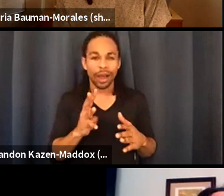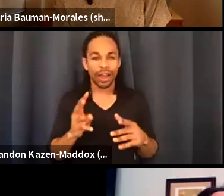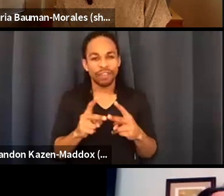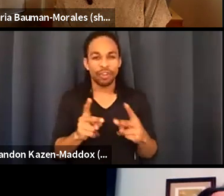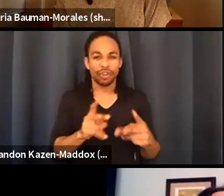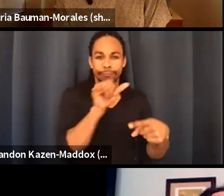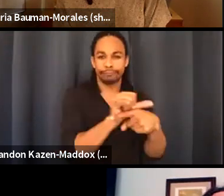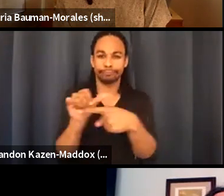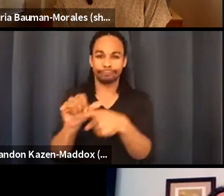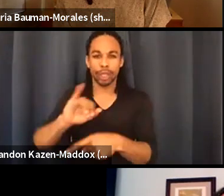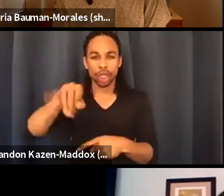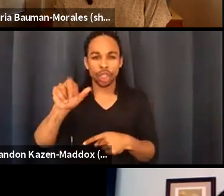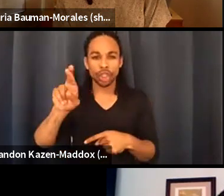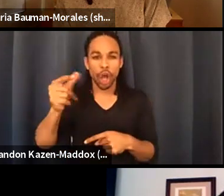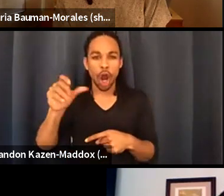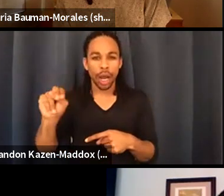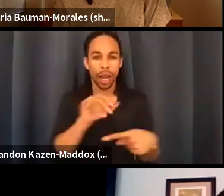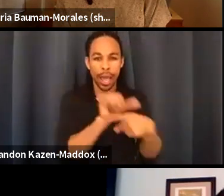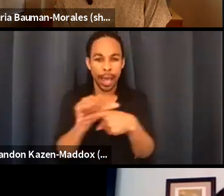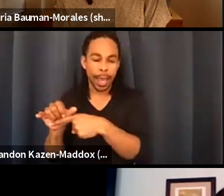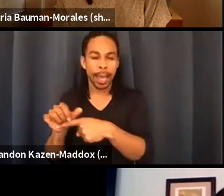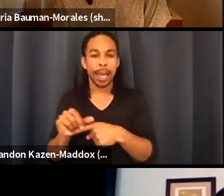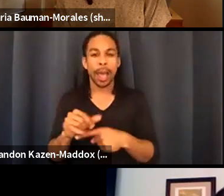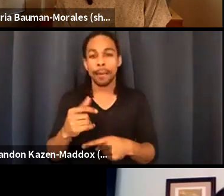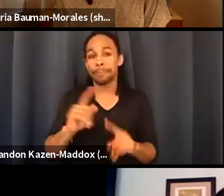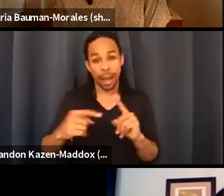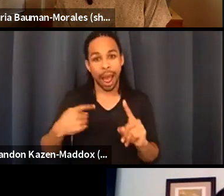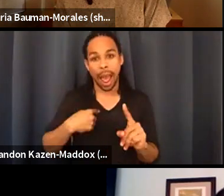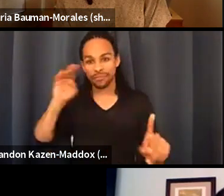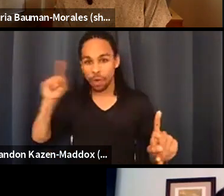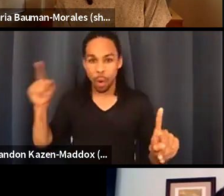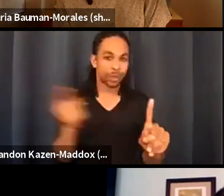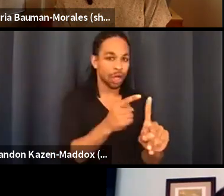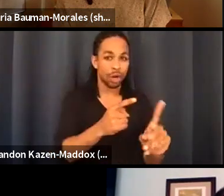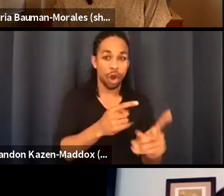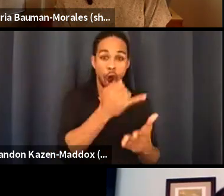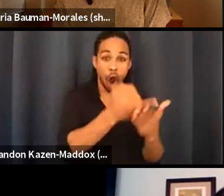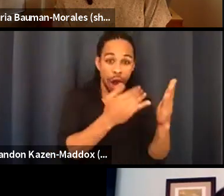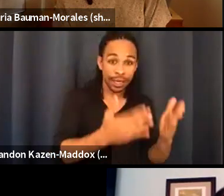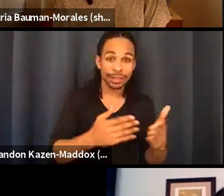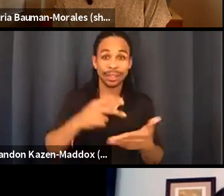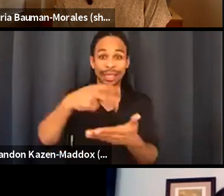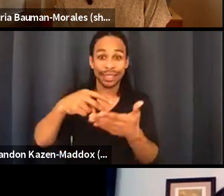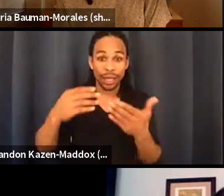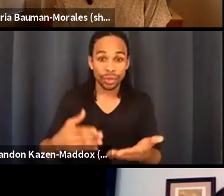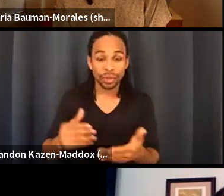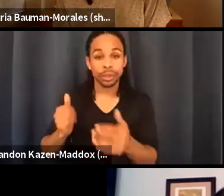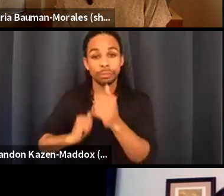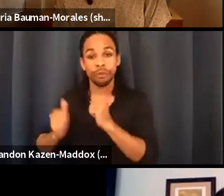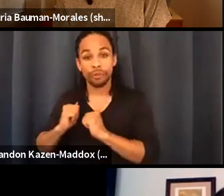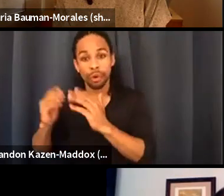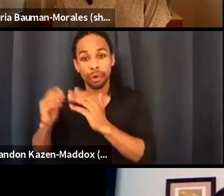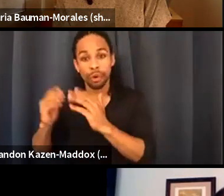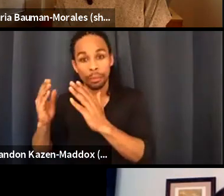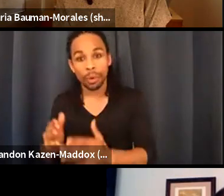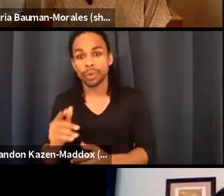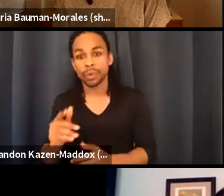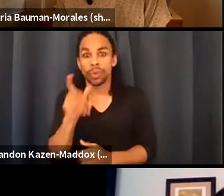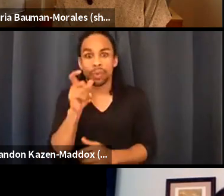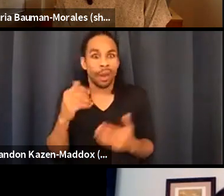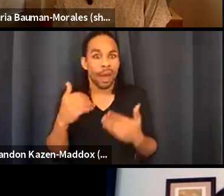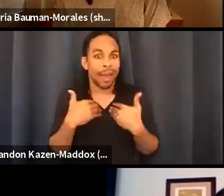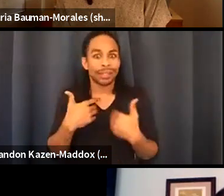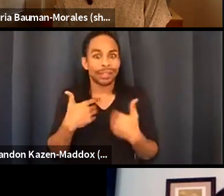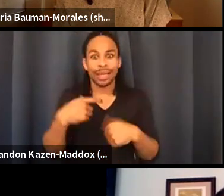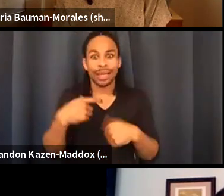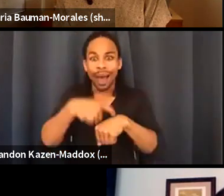the time and the day to invest this much into an organization they're partnering with, you know. If we're not on